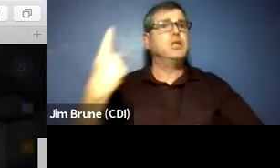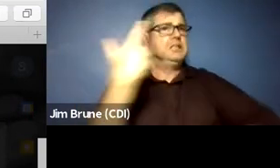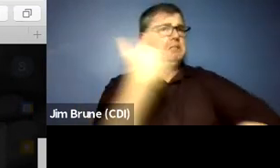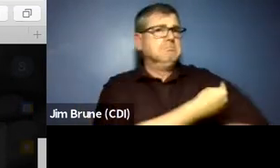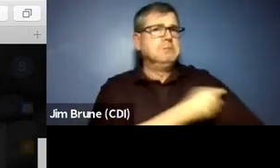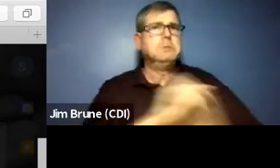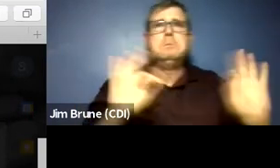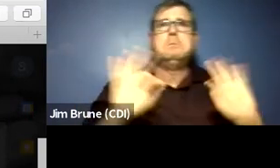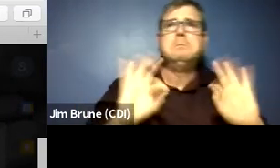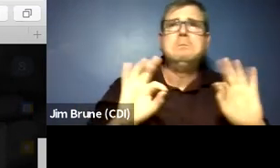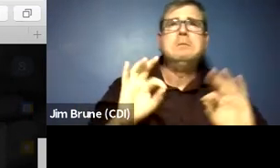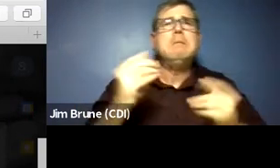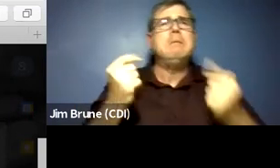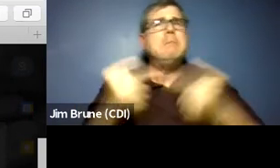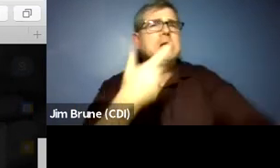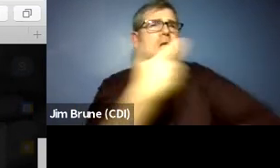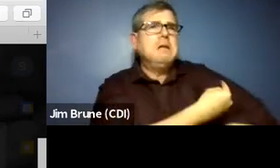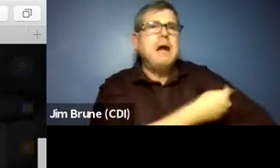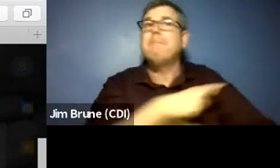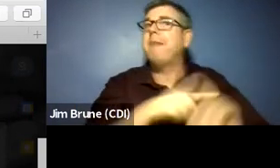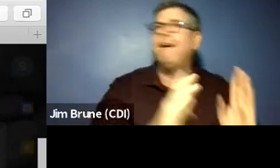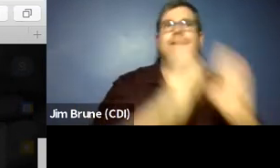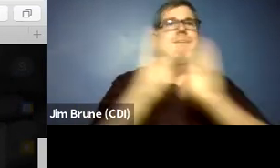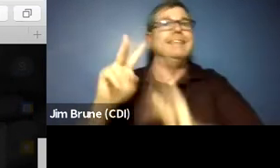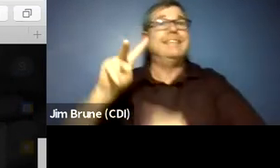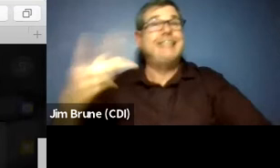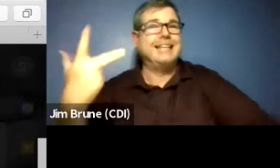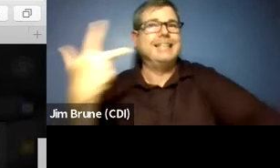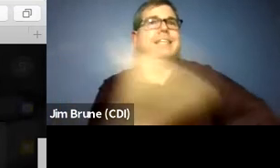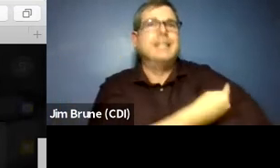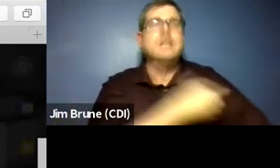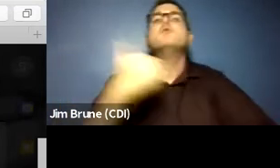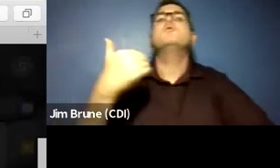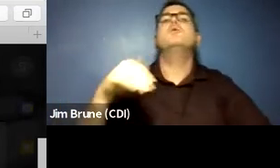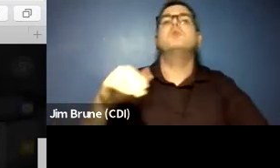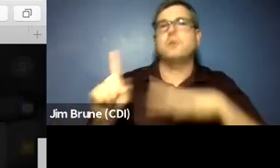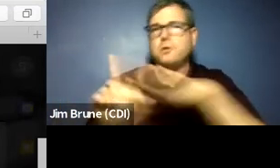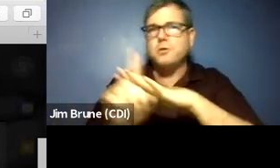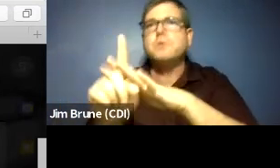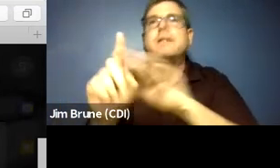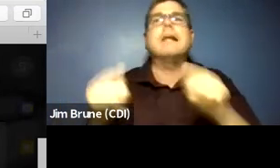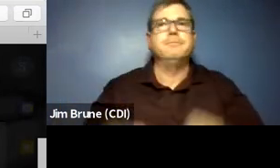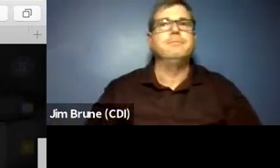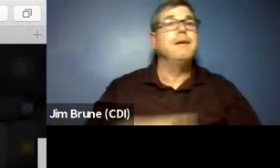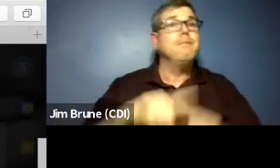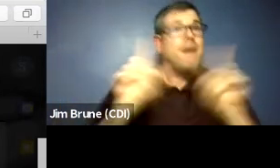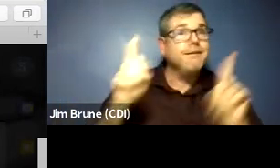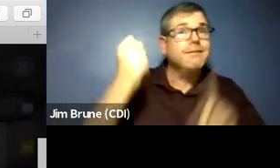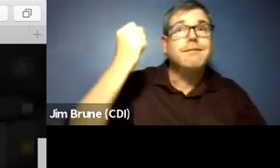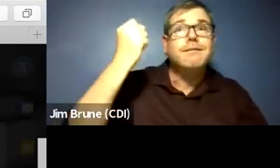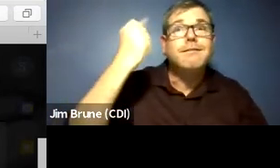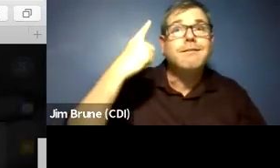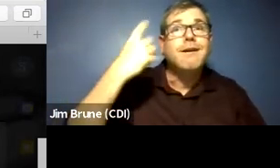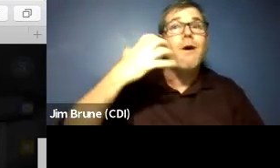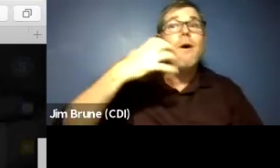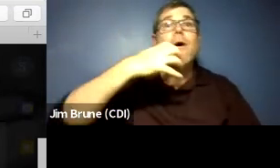second dose. And then older adults tend to have fewer side effects. So my apologies to this group.